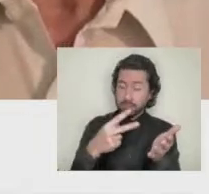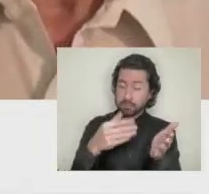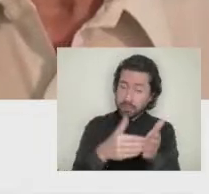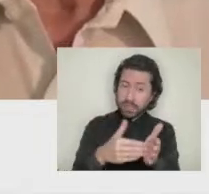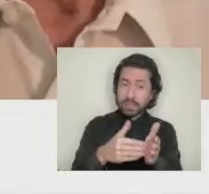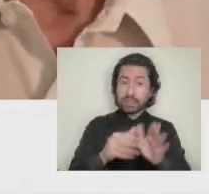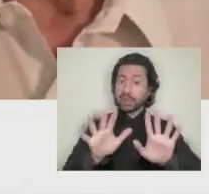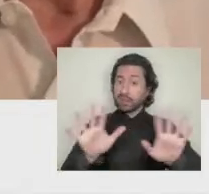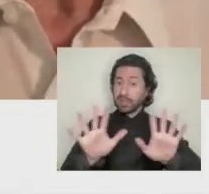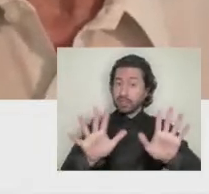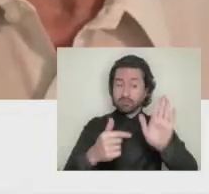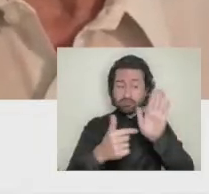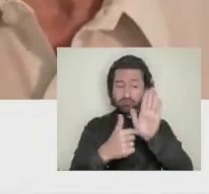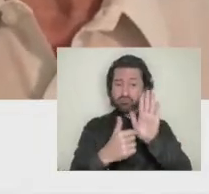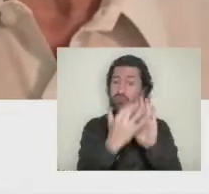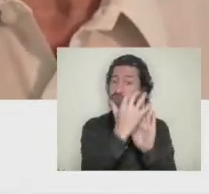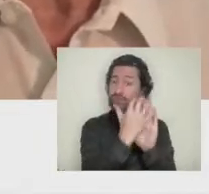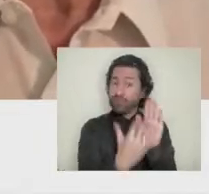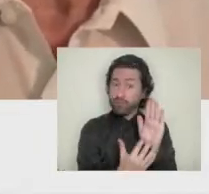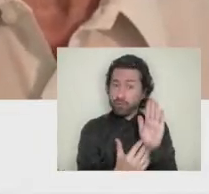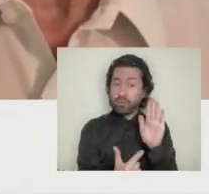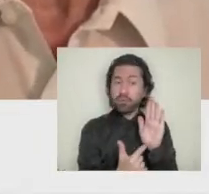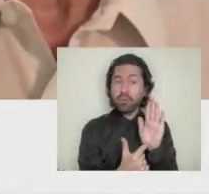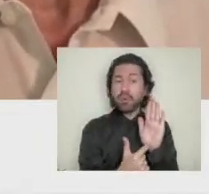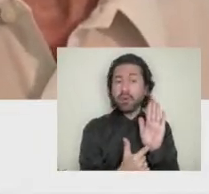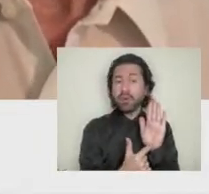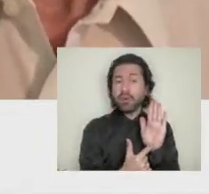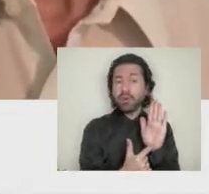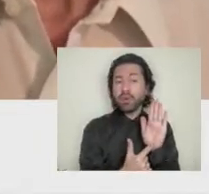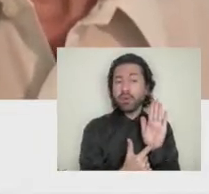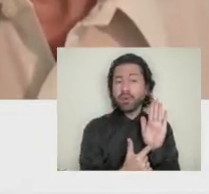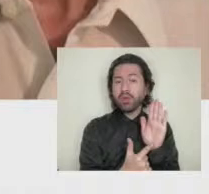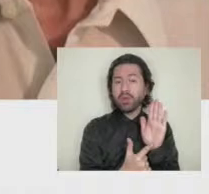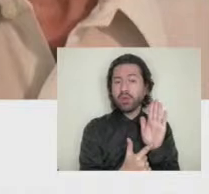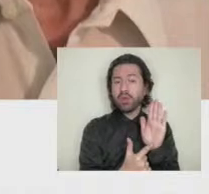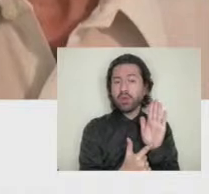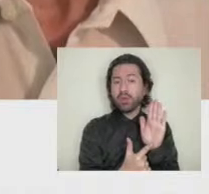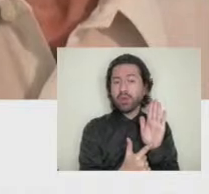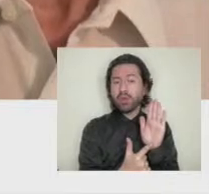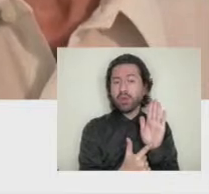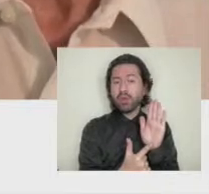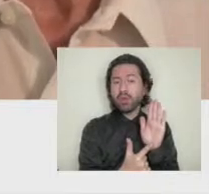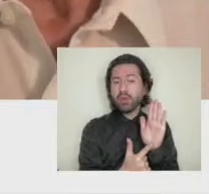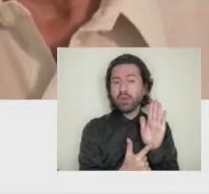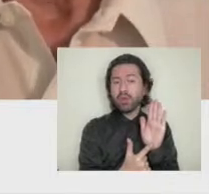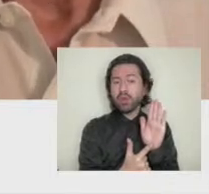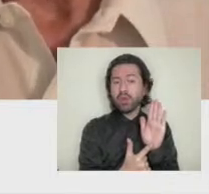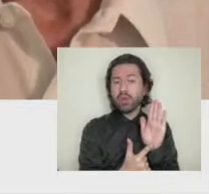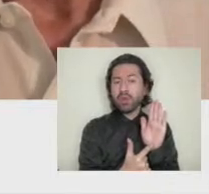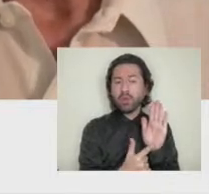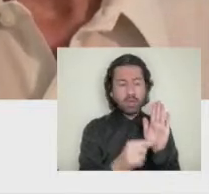coined the phrase proportionate universalism. I was trying to combine two ideas.